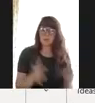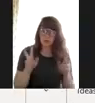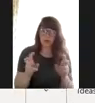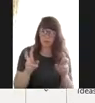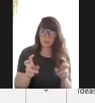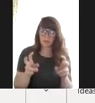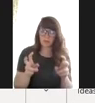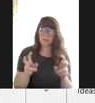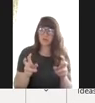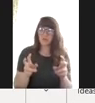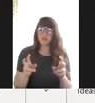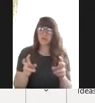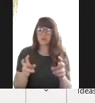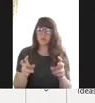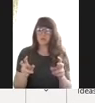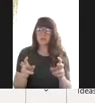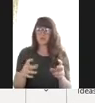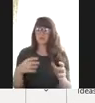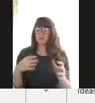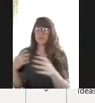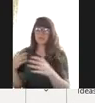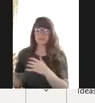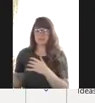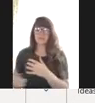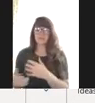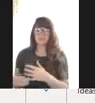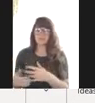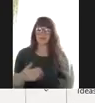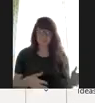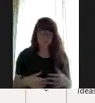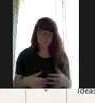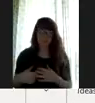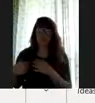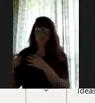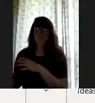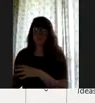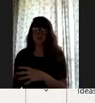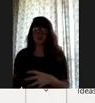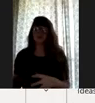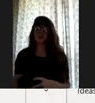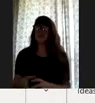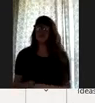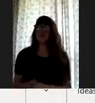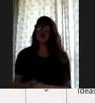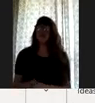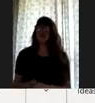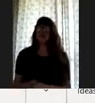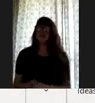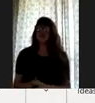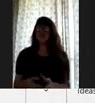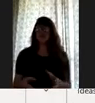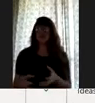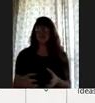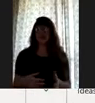normal mom role, as far as like things that I do like cooking dinner and, you know, those things,